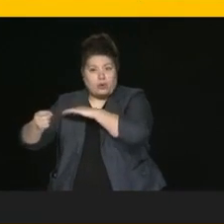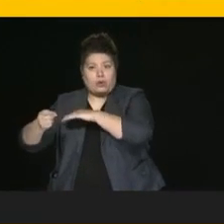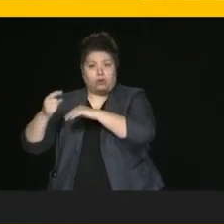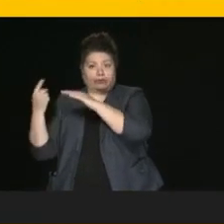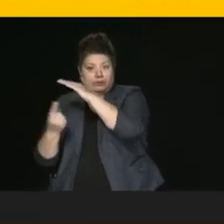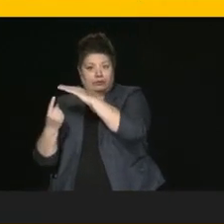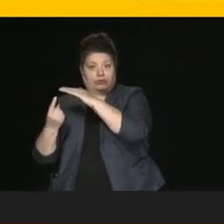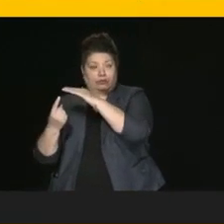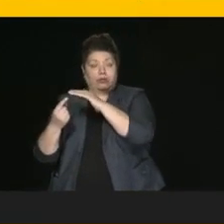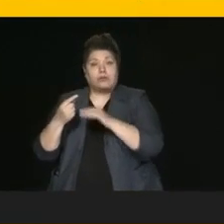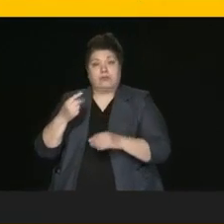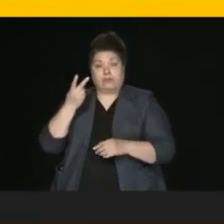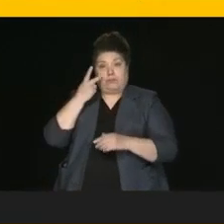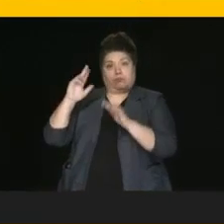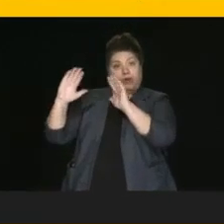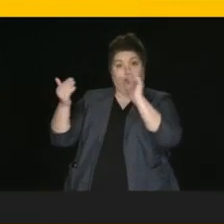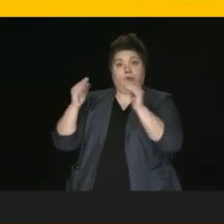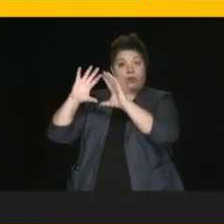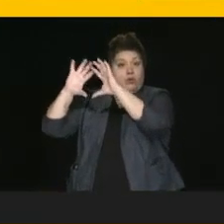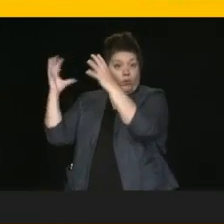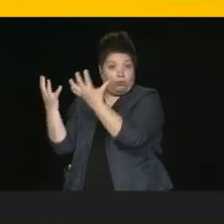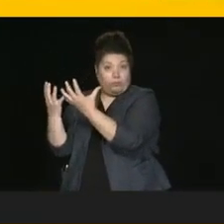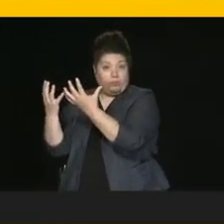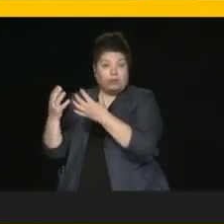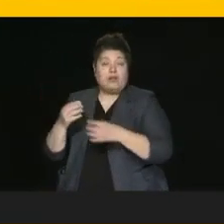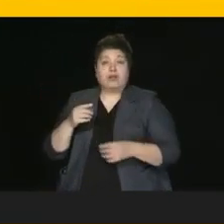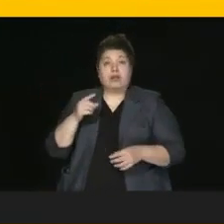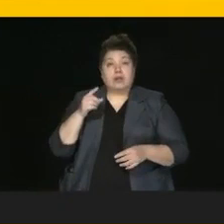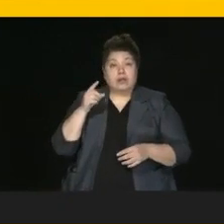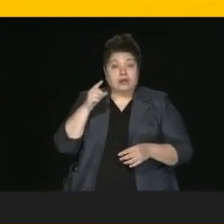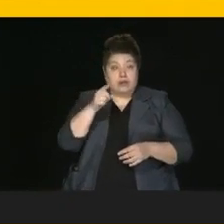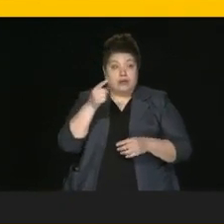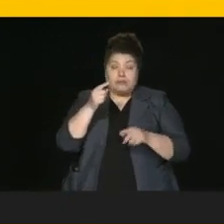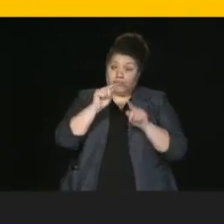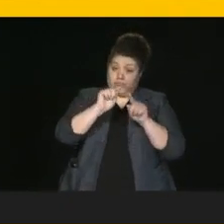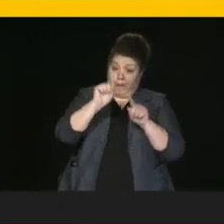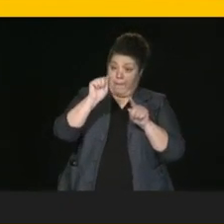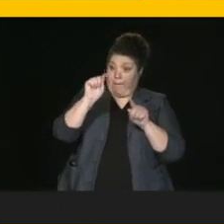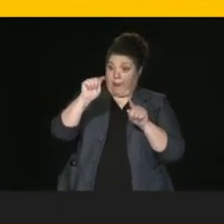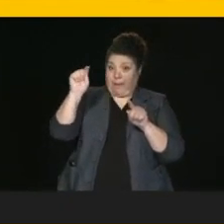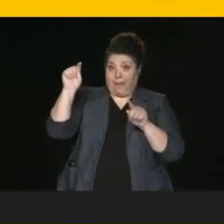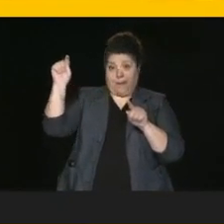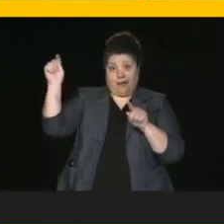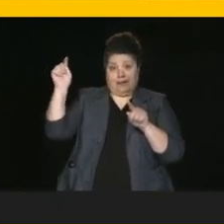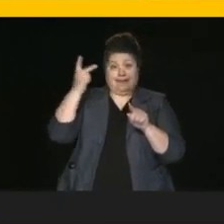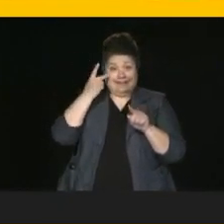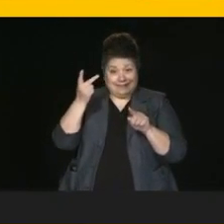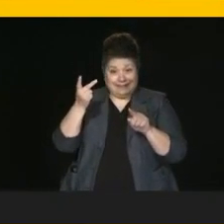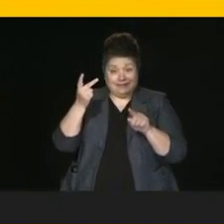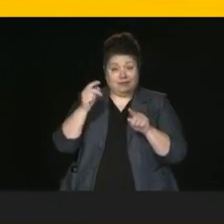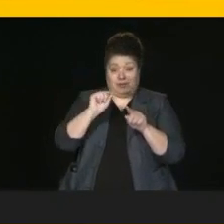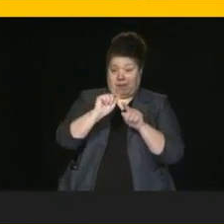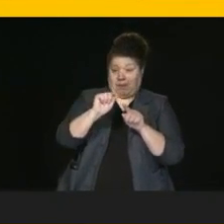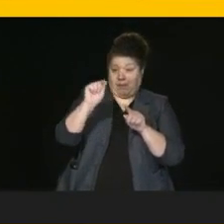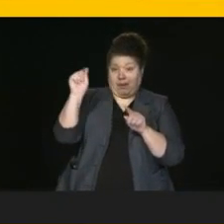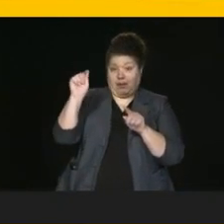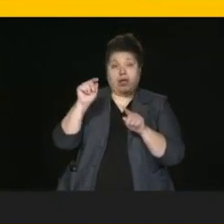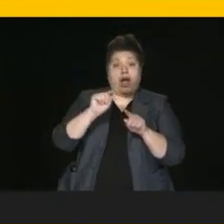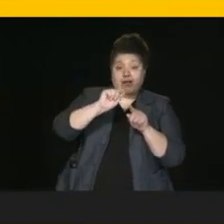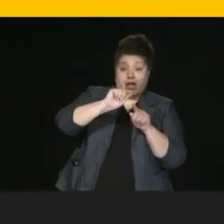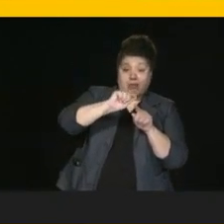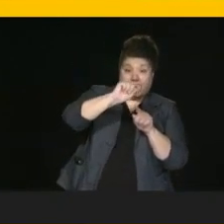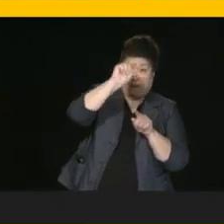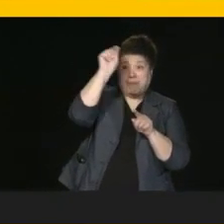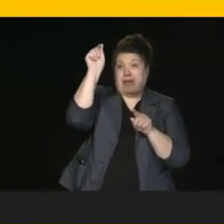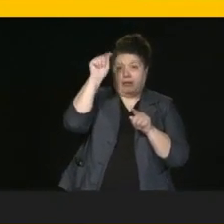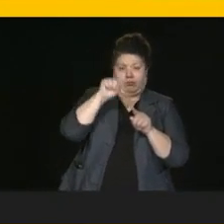It's important to look at the dotted line, which shows the speed at which the cases increase.